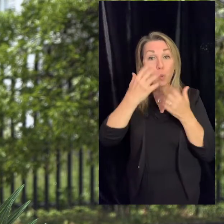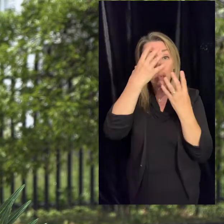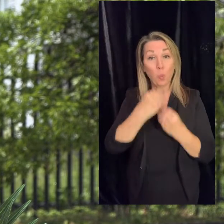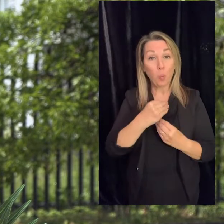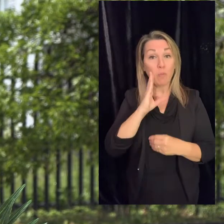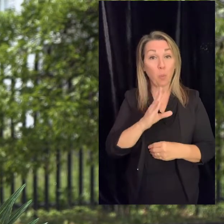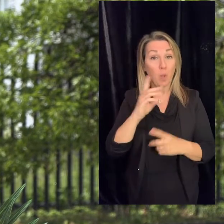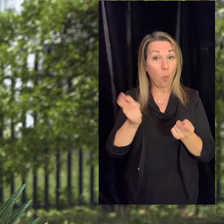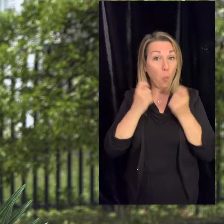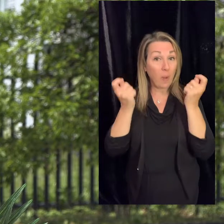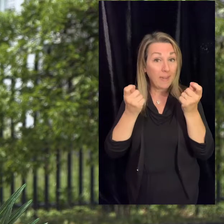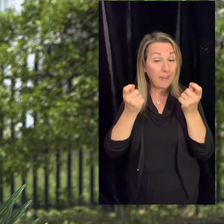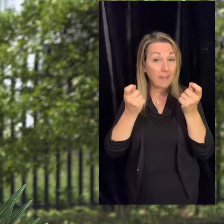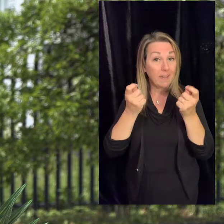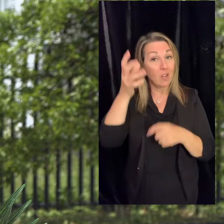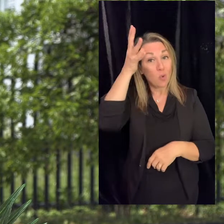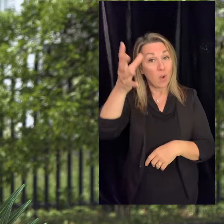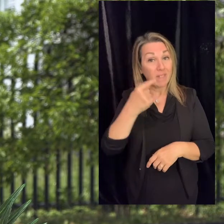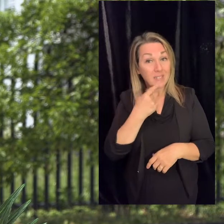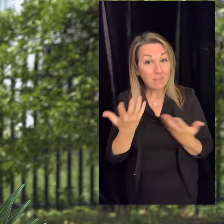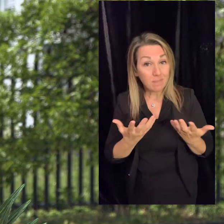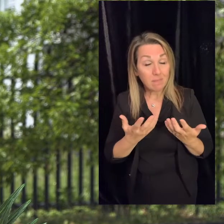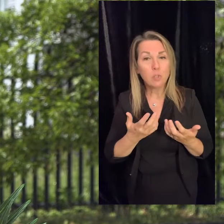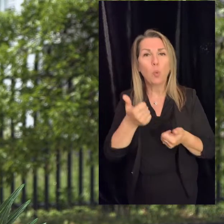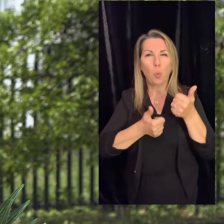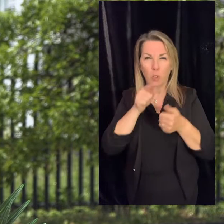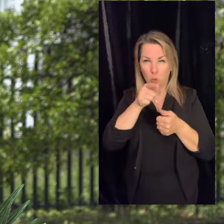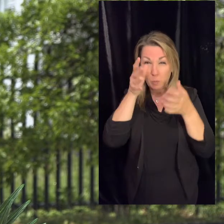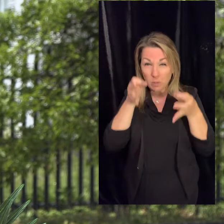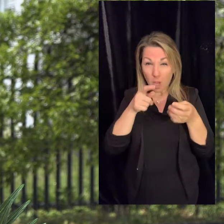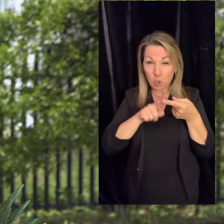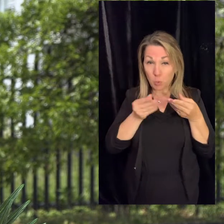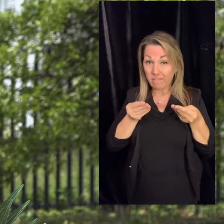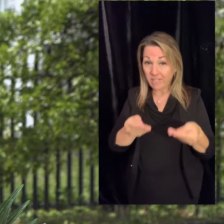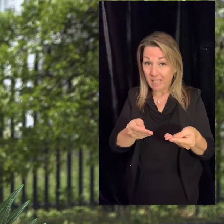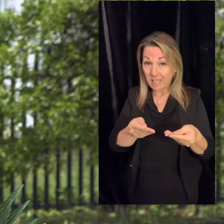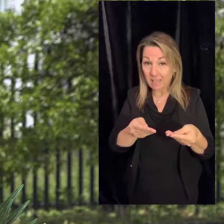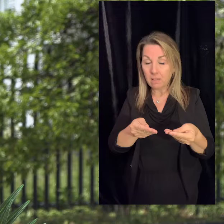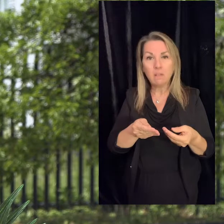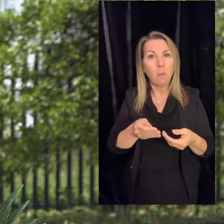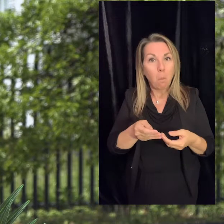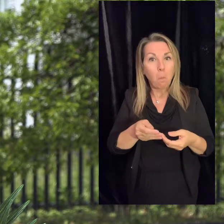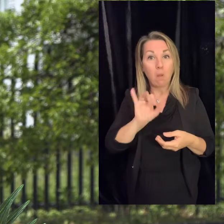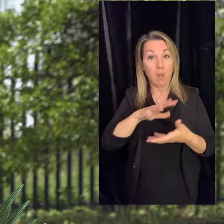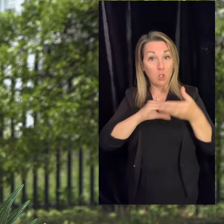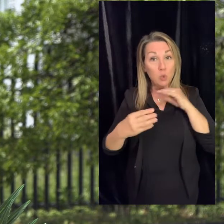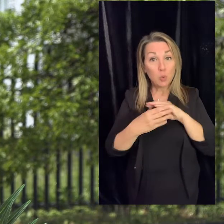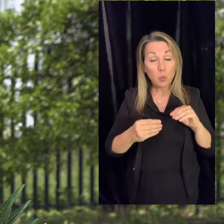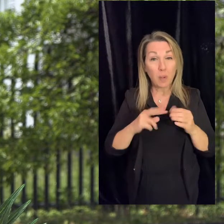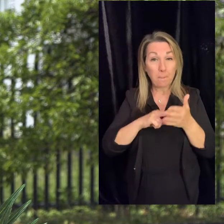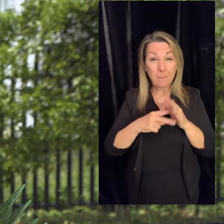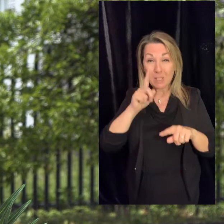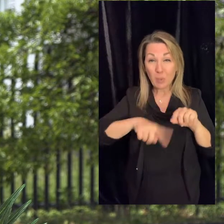wolf will win?" And the grandfather simply replied, "The one you feed." This story tells us that we can never get rid